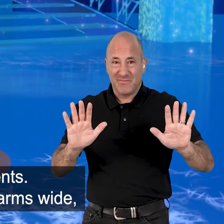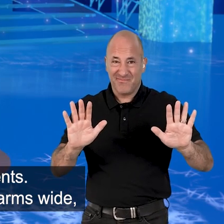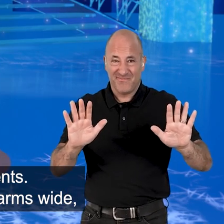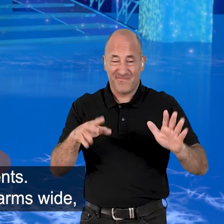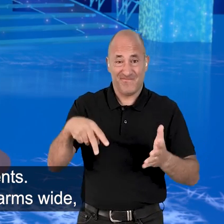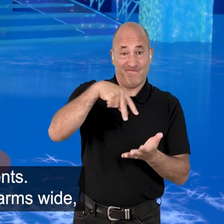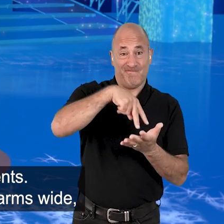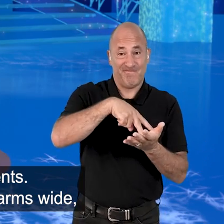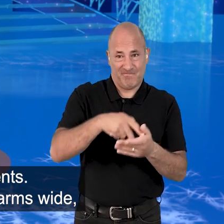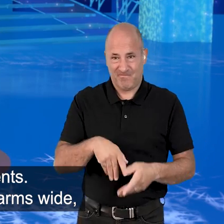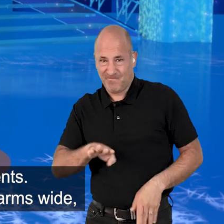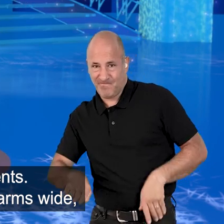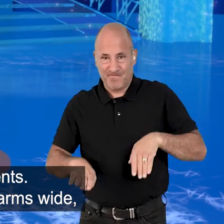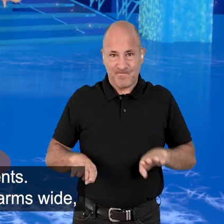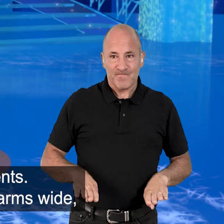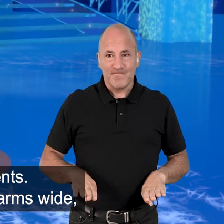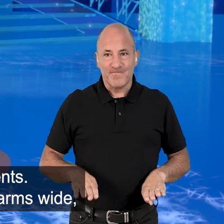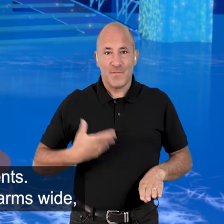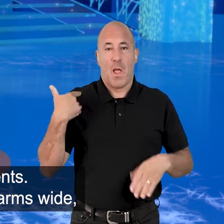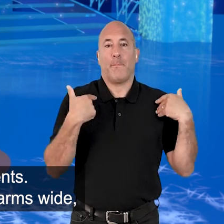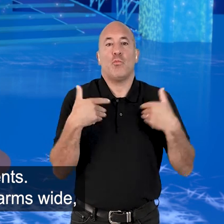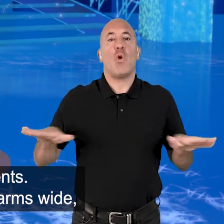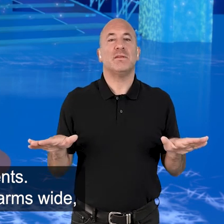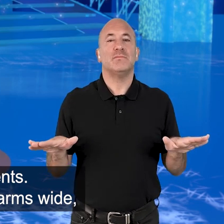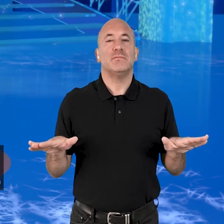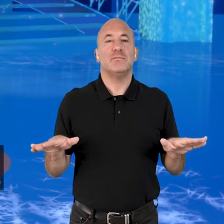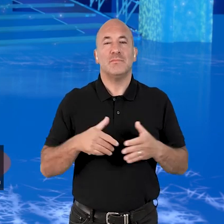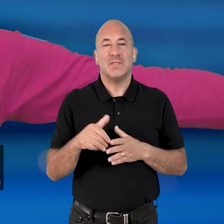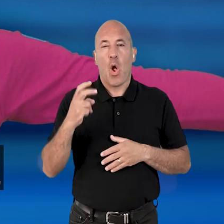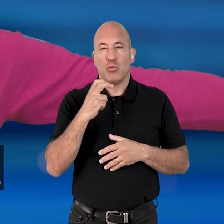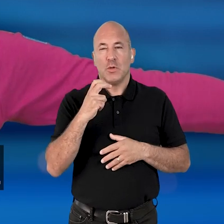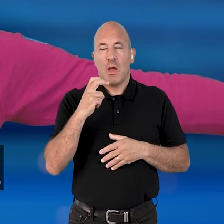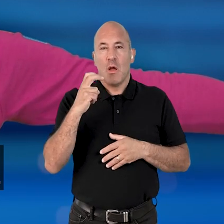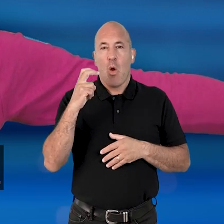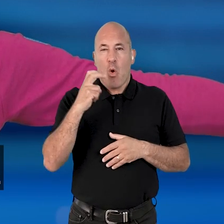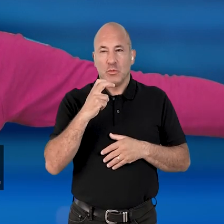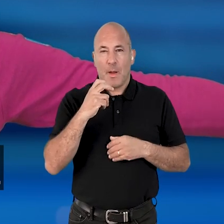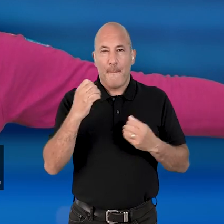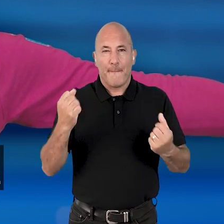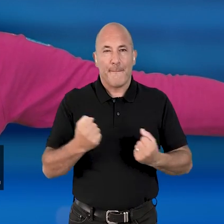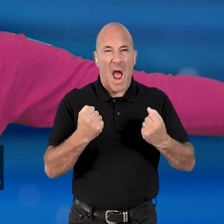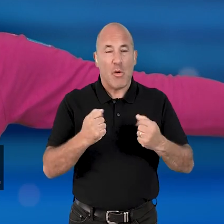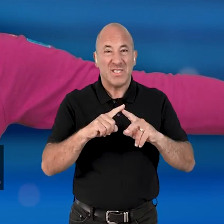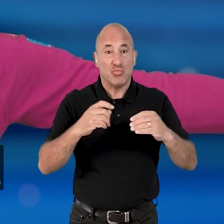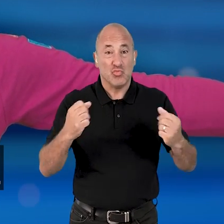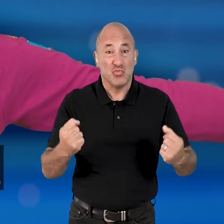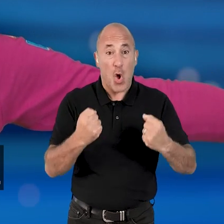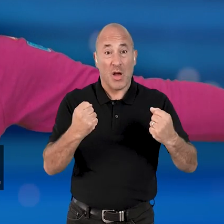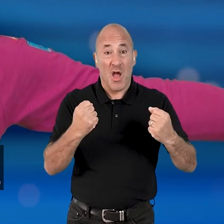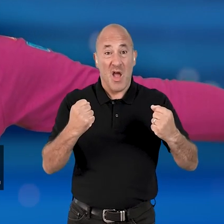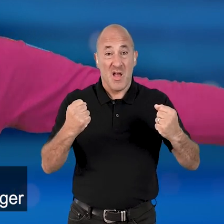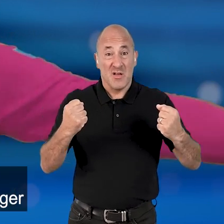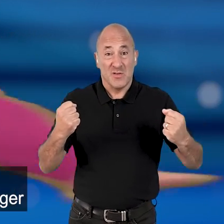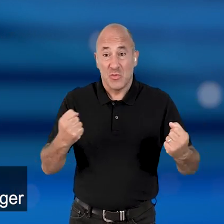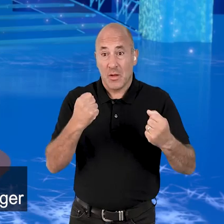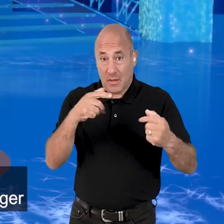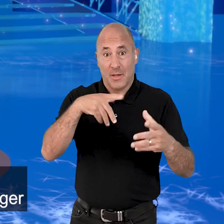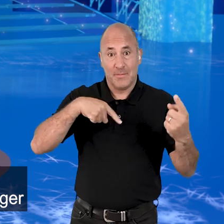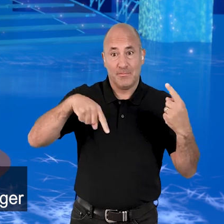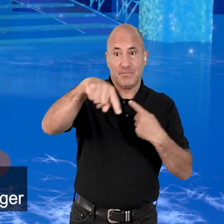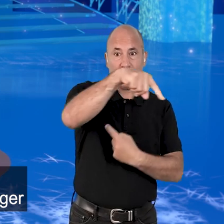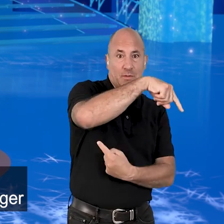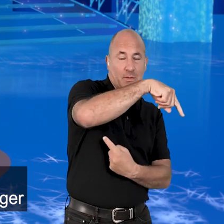up, take your legs wide, arms wide. But as she gets older, her powers get stronger,